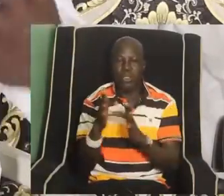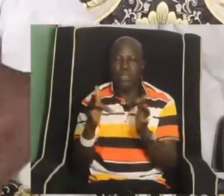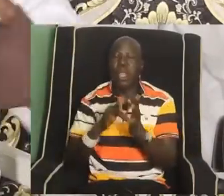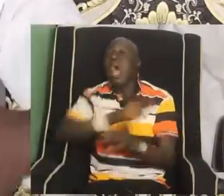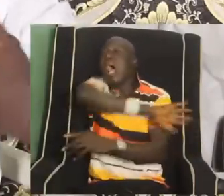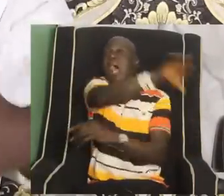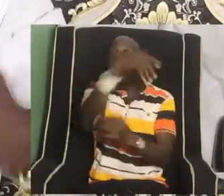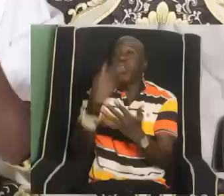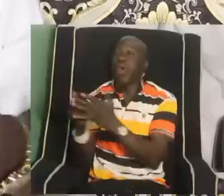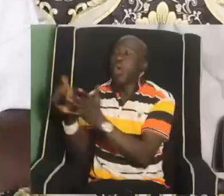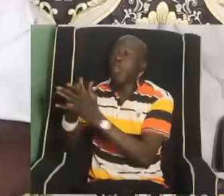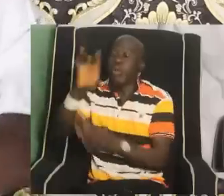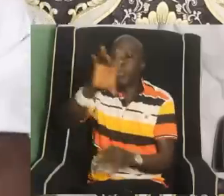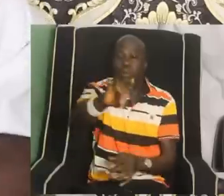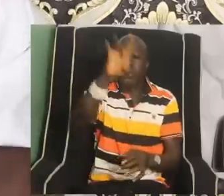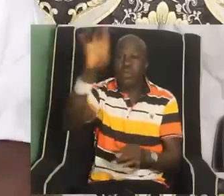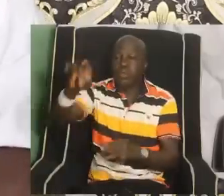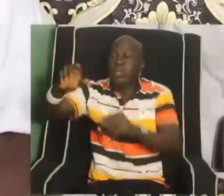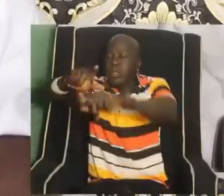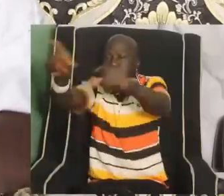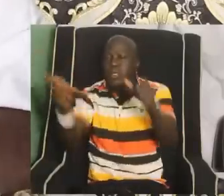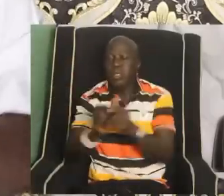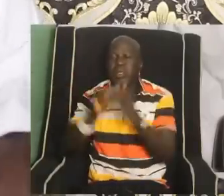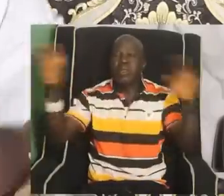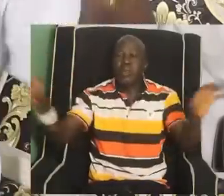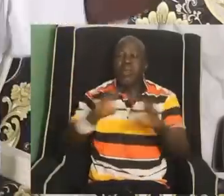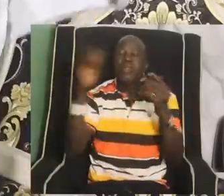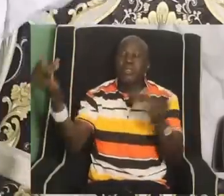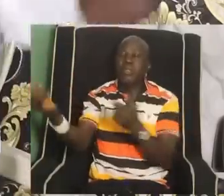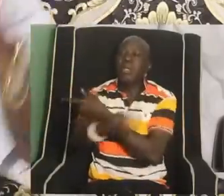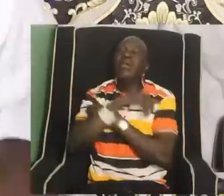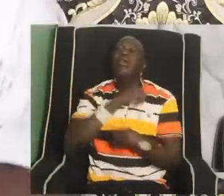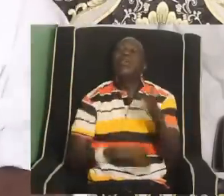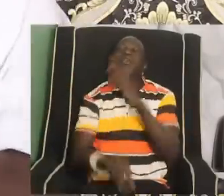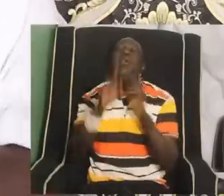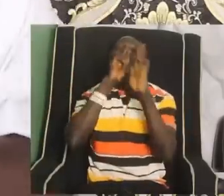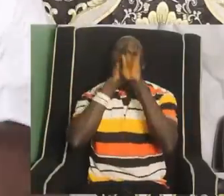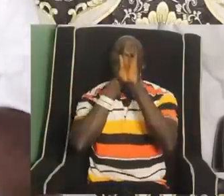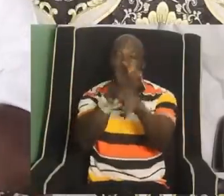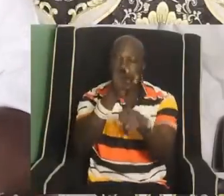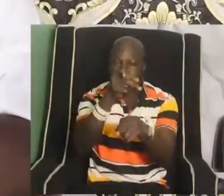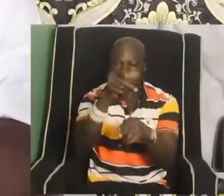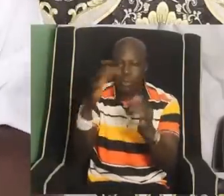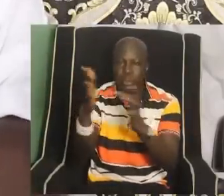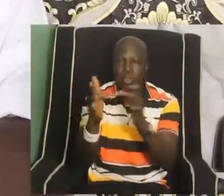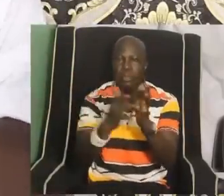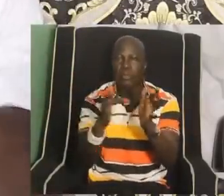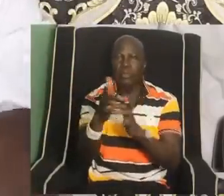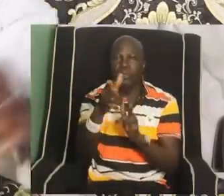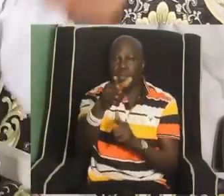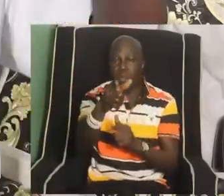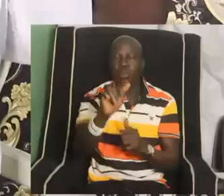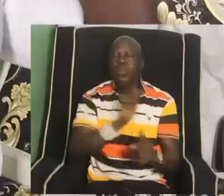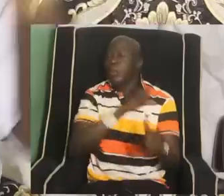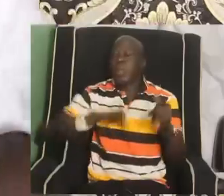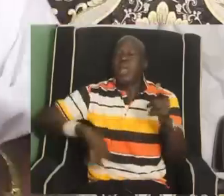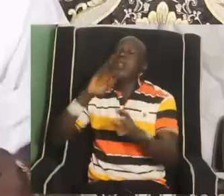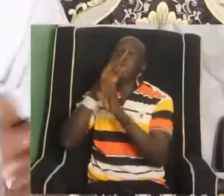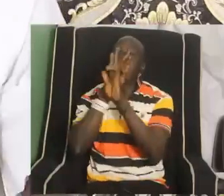Jesus. And those of you that will choose us, tell me. My God will answer you.